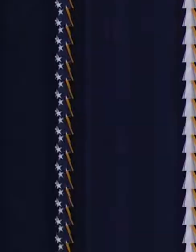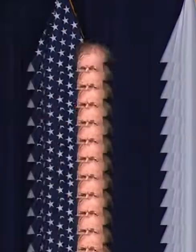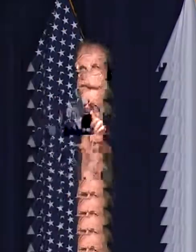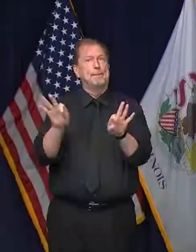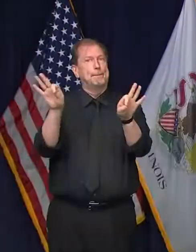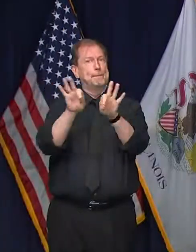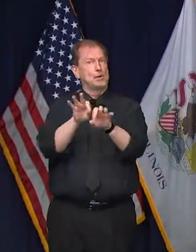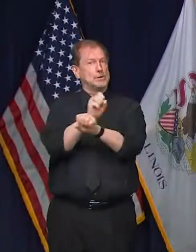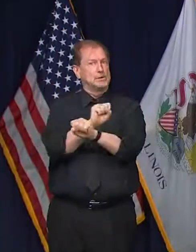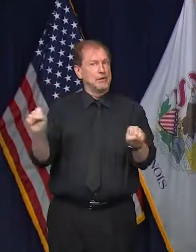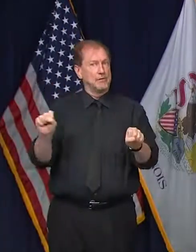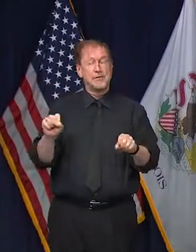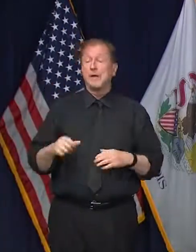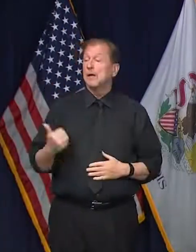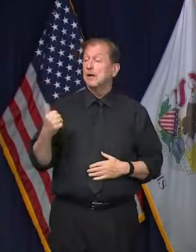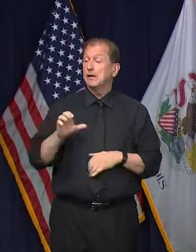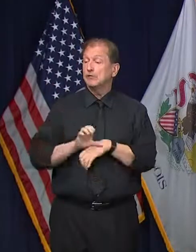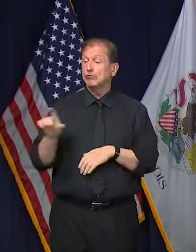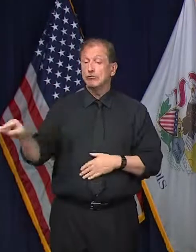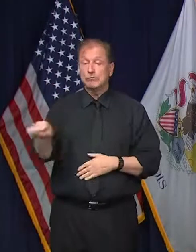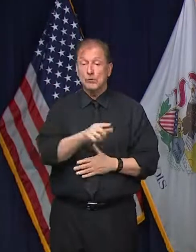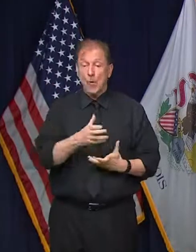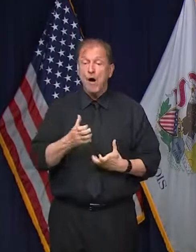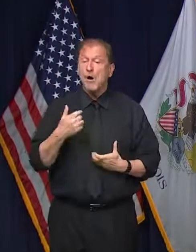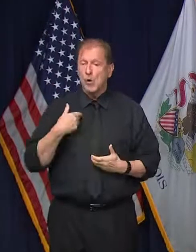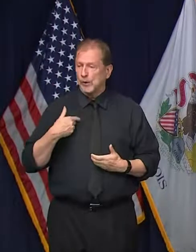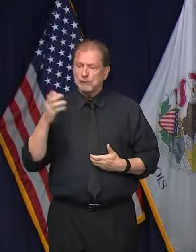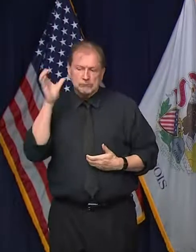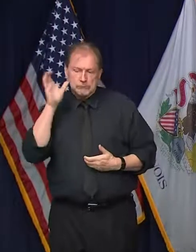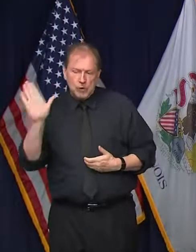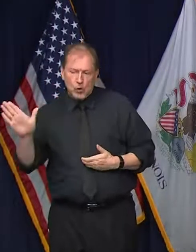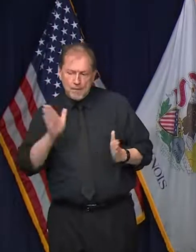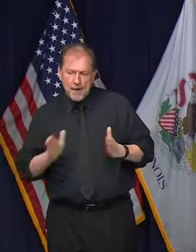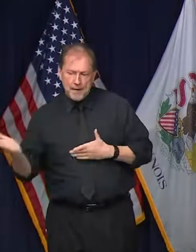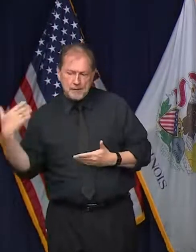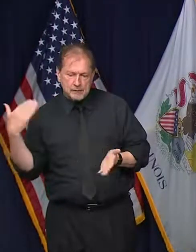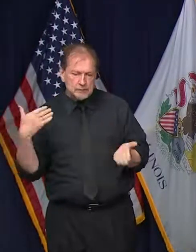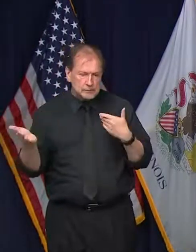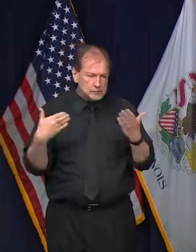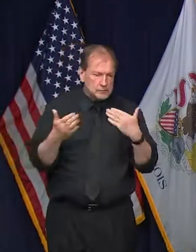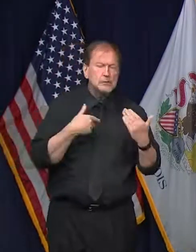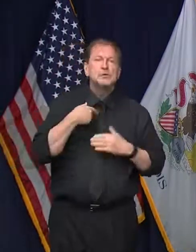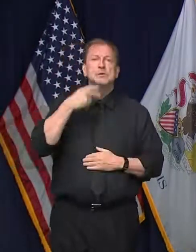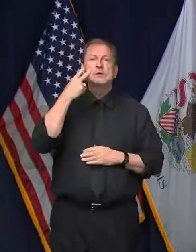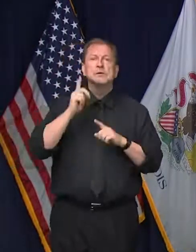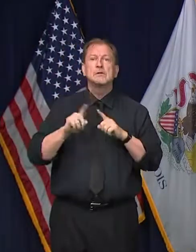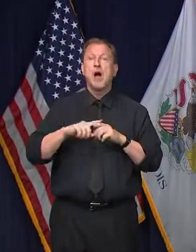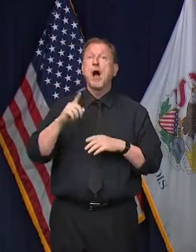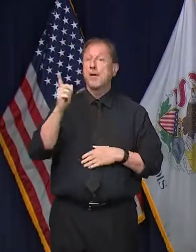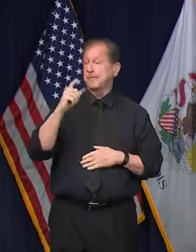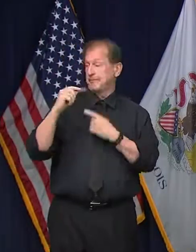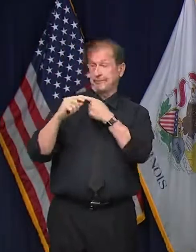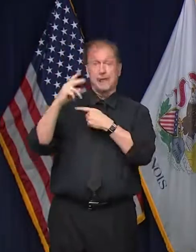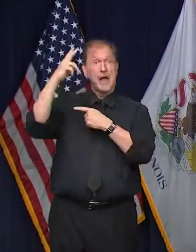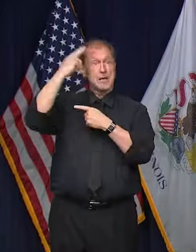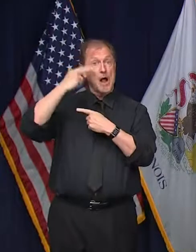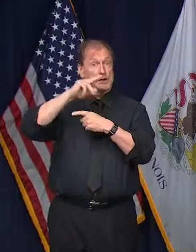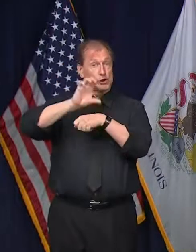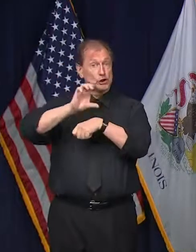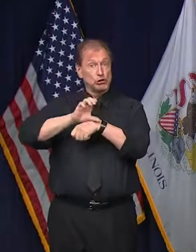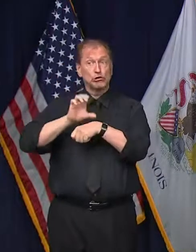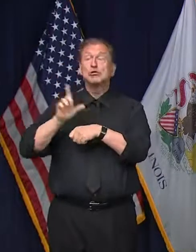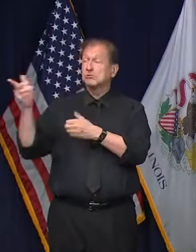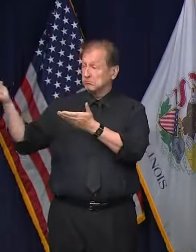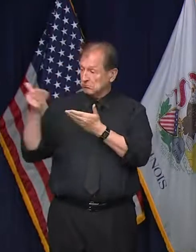any. We're taking plans from churches and trying to work with them. You saw that the Catholic Church came up with a very workable